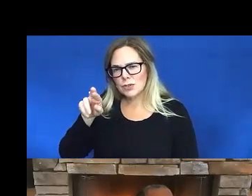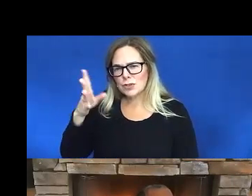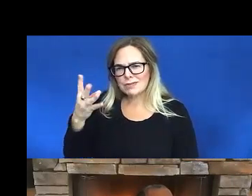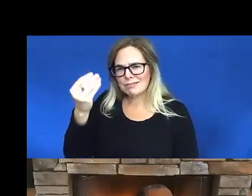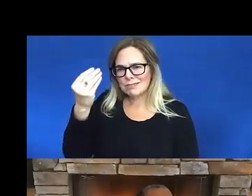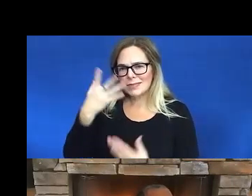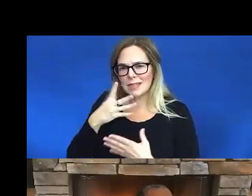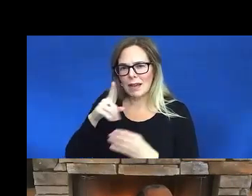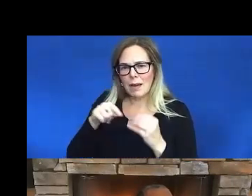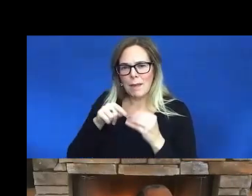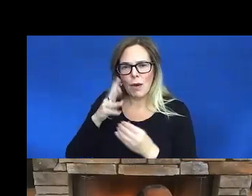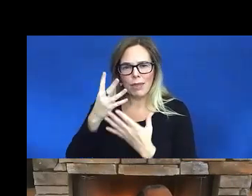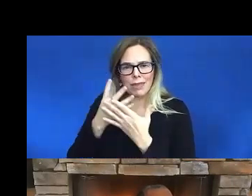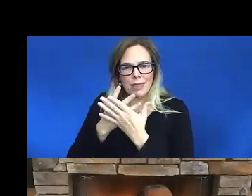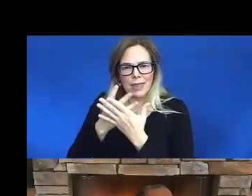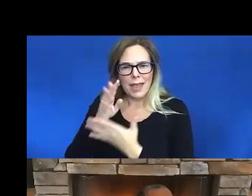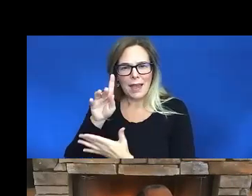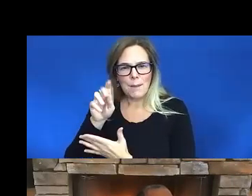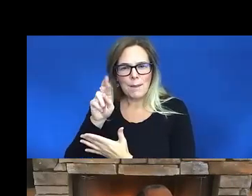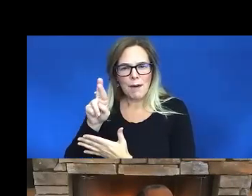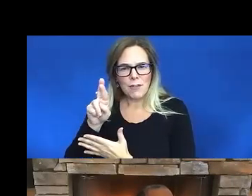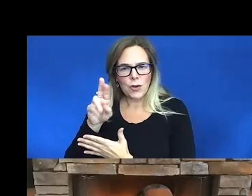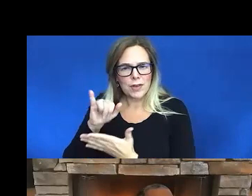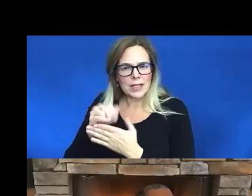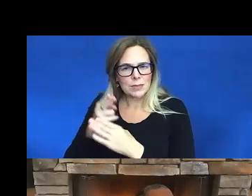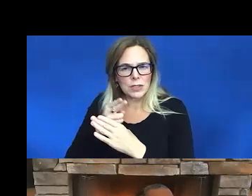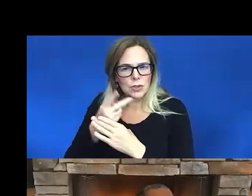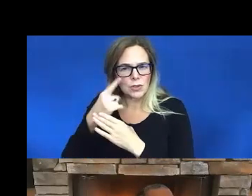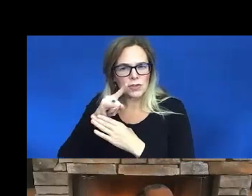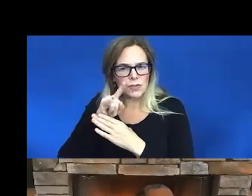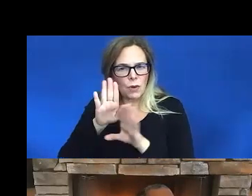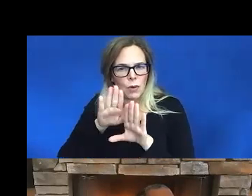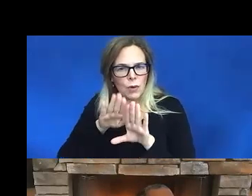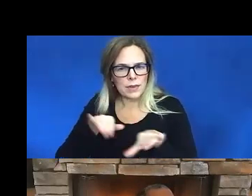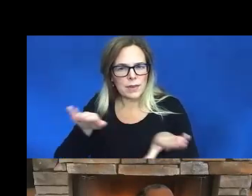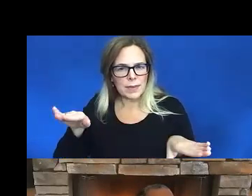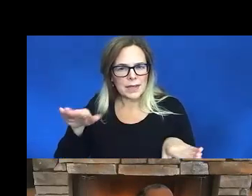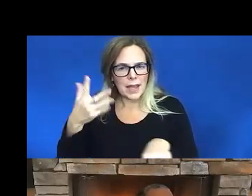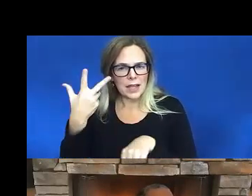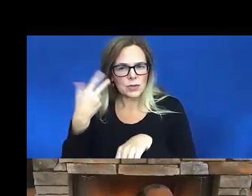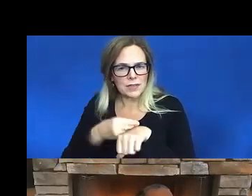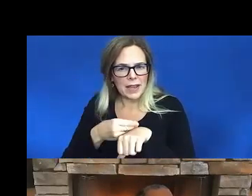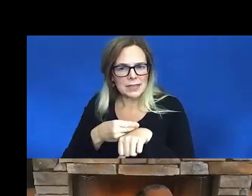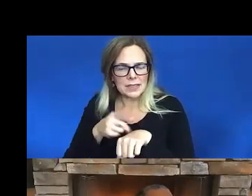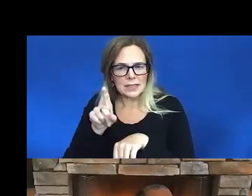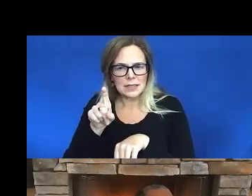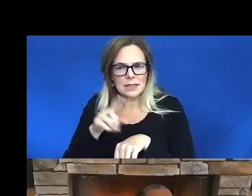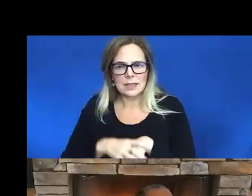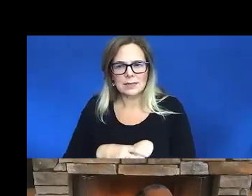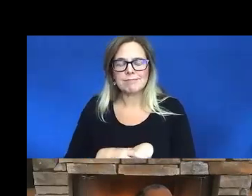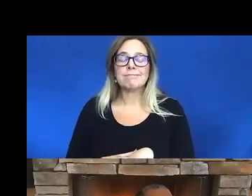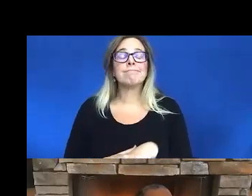that is said to be used in the Pfizer pediatric vaccine? And yeah, so there are a number of differences